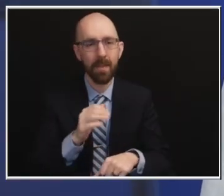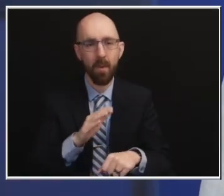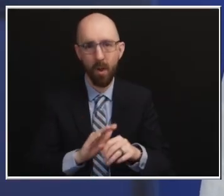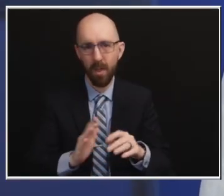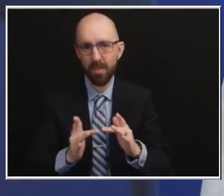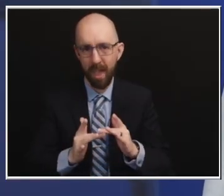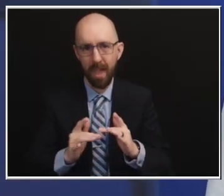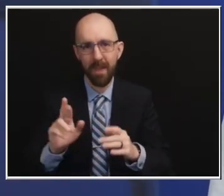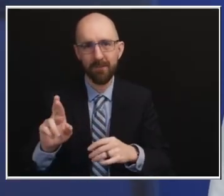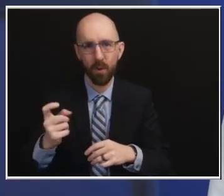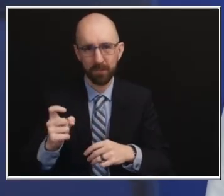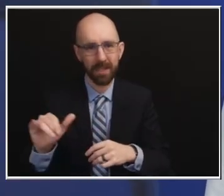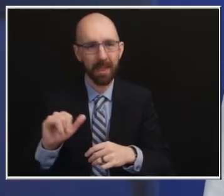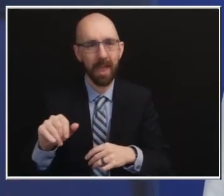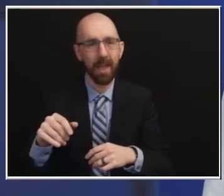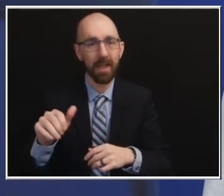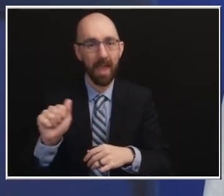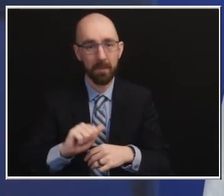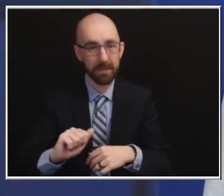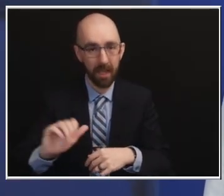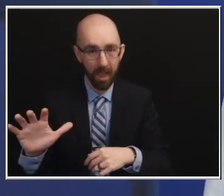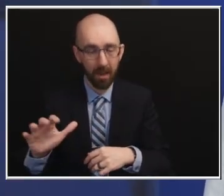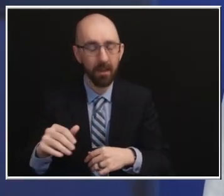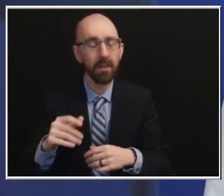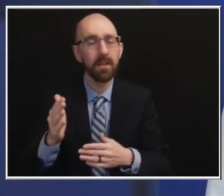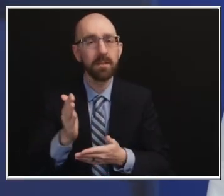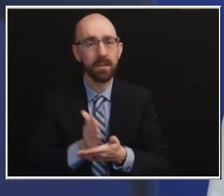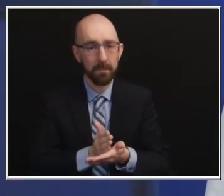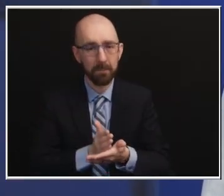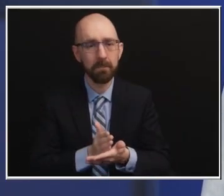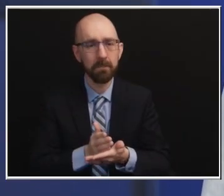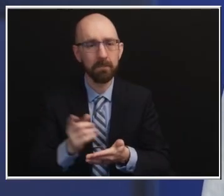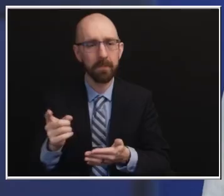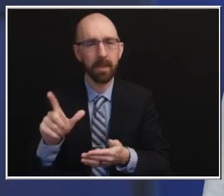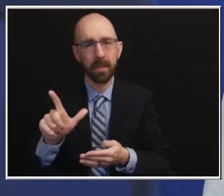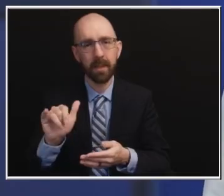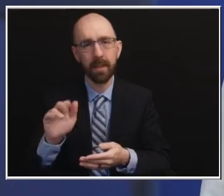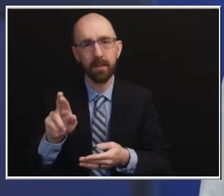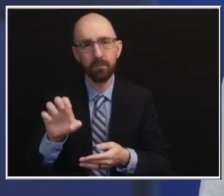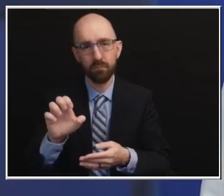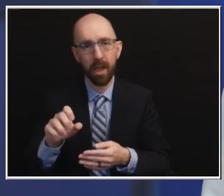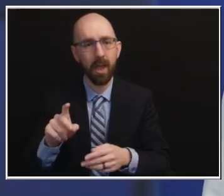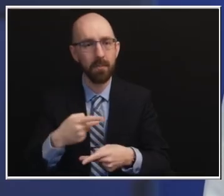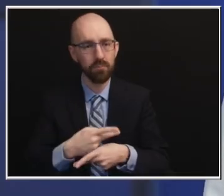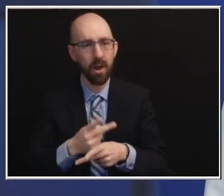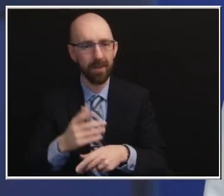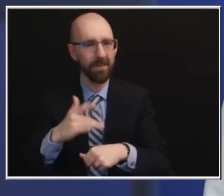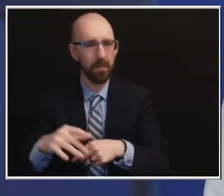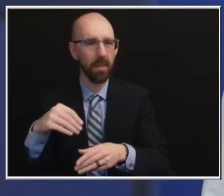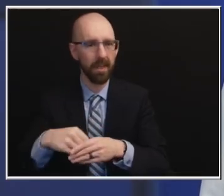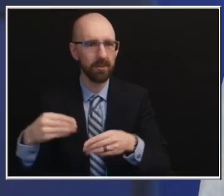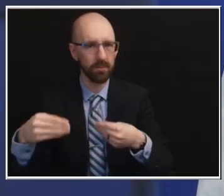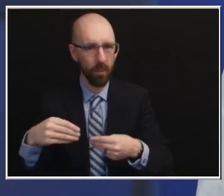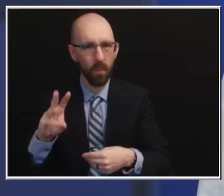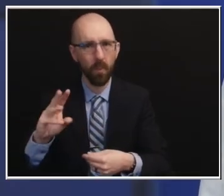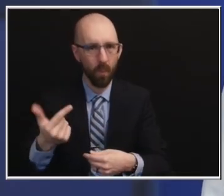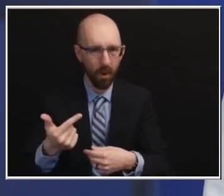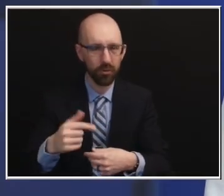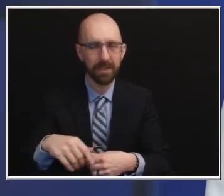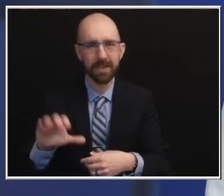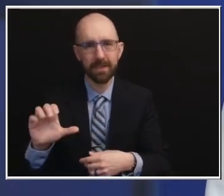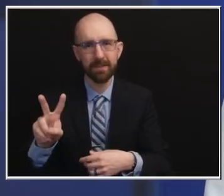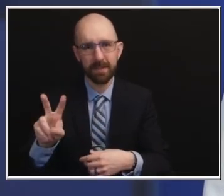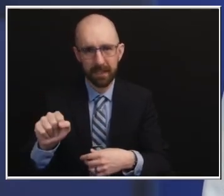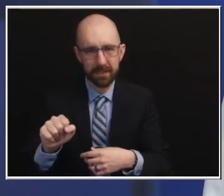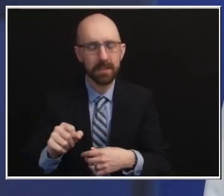pharmacies like from Amazon. Some of the Libre products are available in store at Walgreens and CVS,